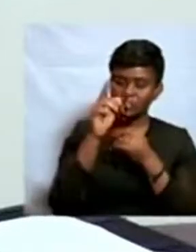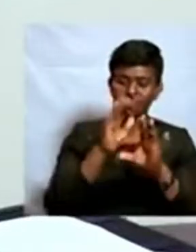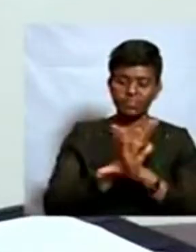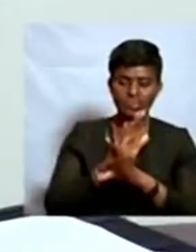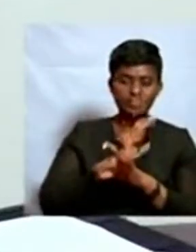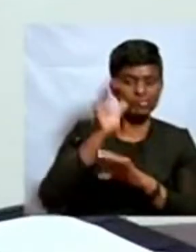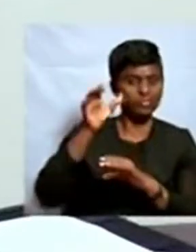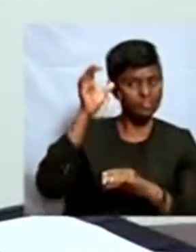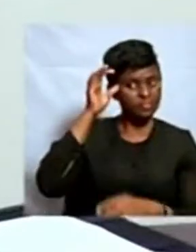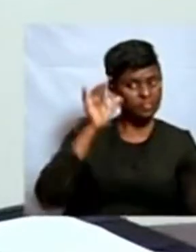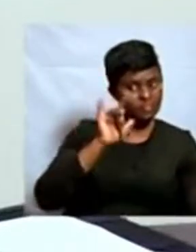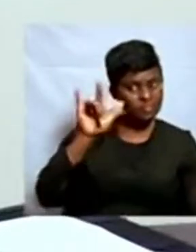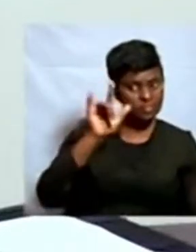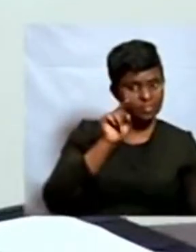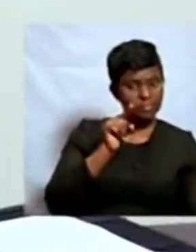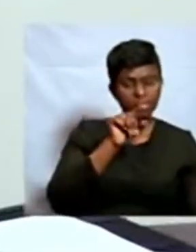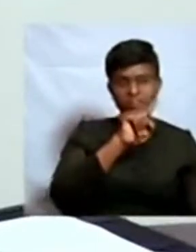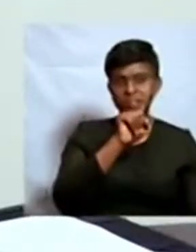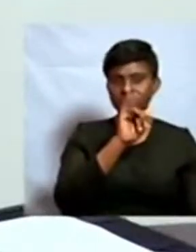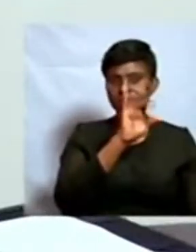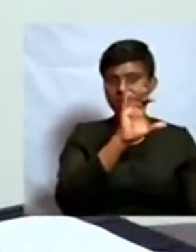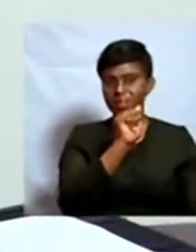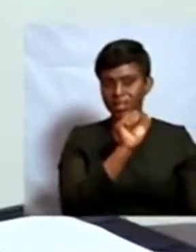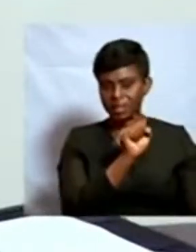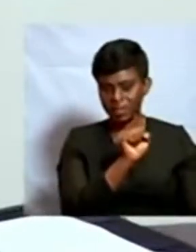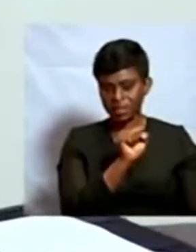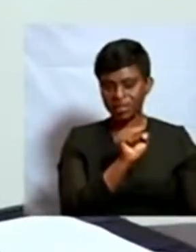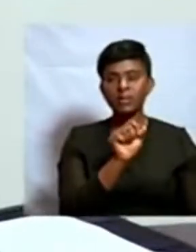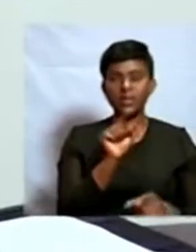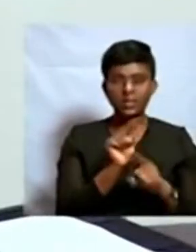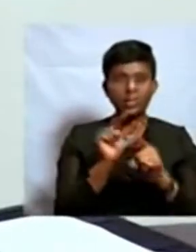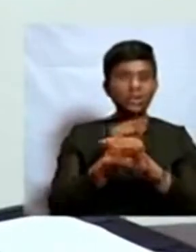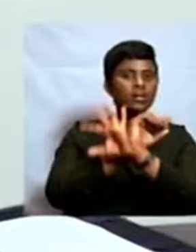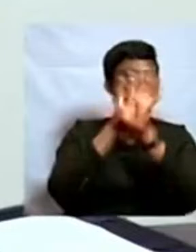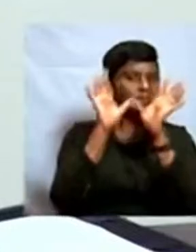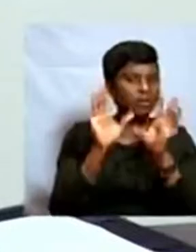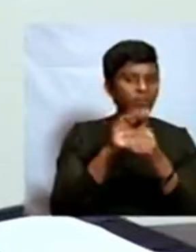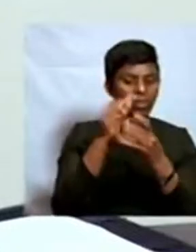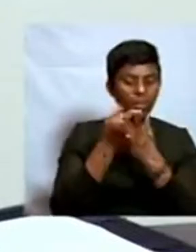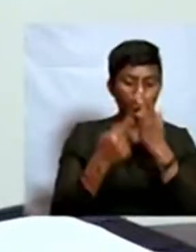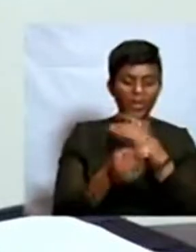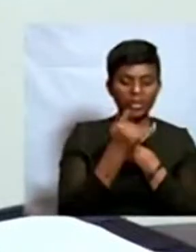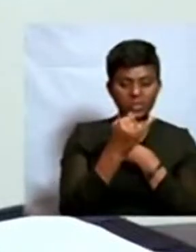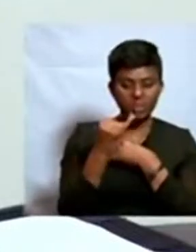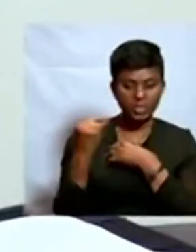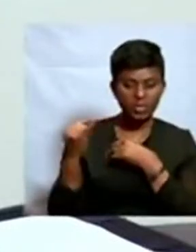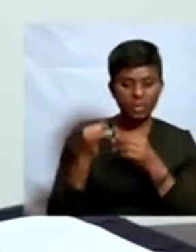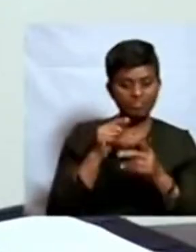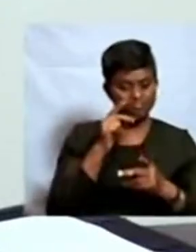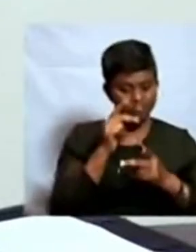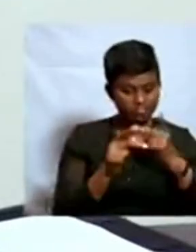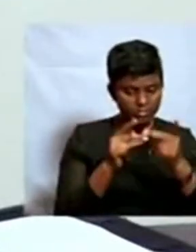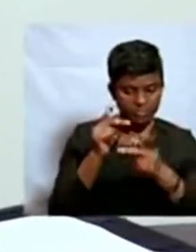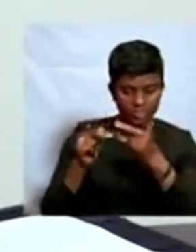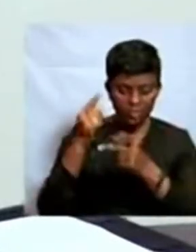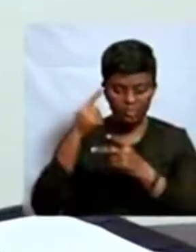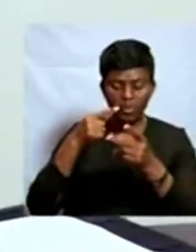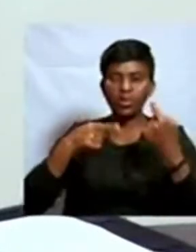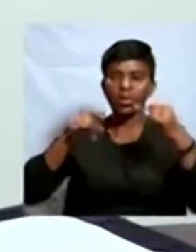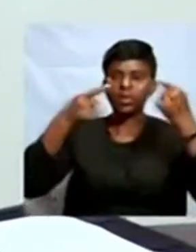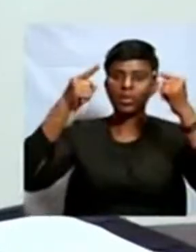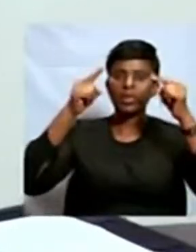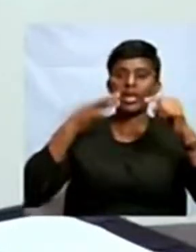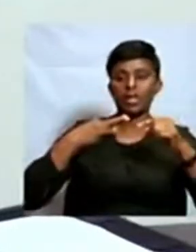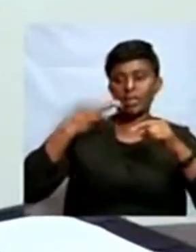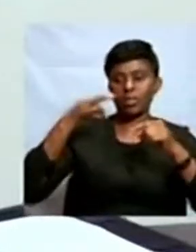Aviation requirements, which are the ZICAs. It clarifies the issuance process for successful applicants who